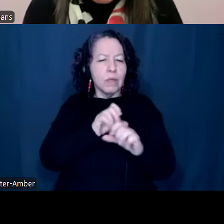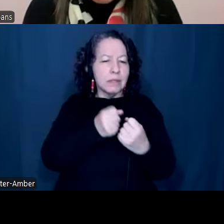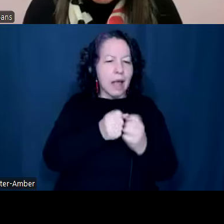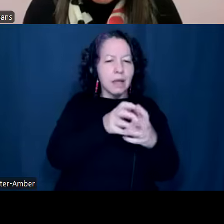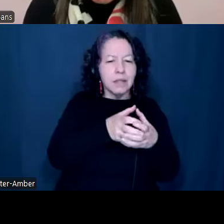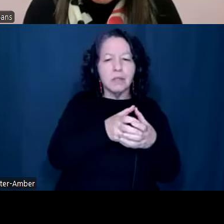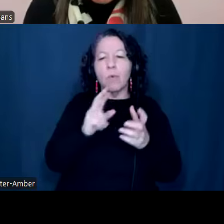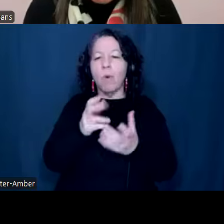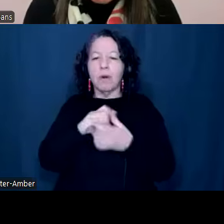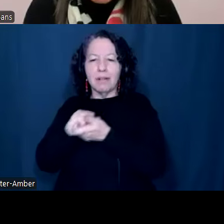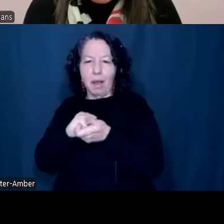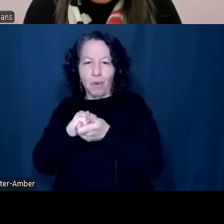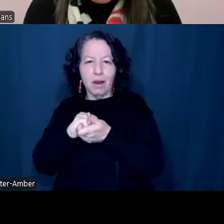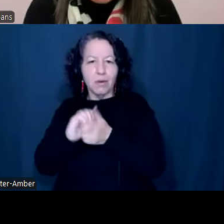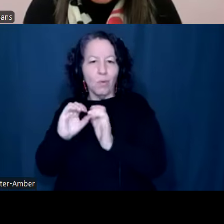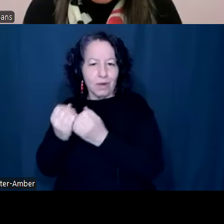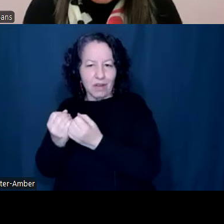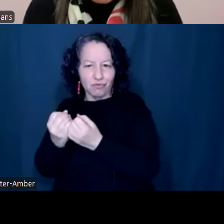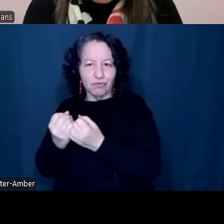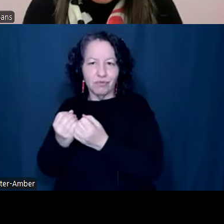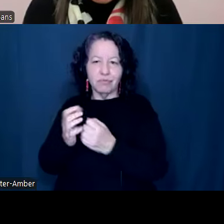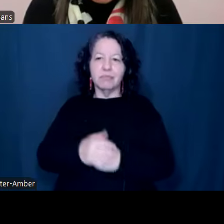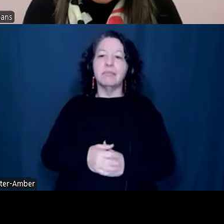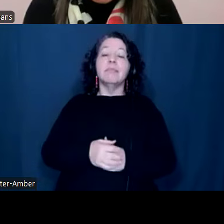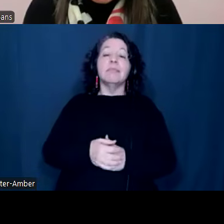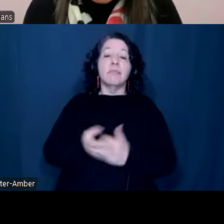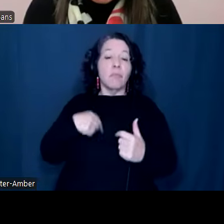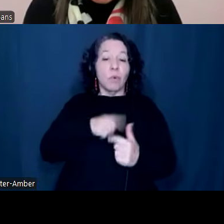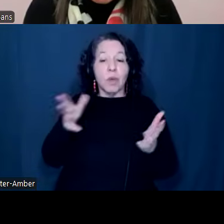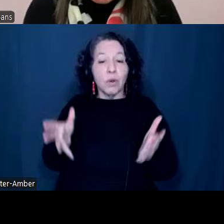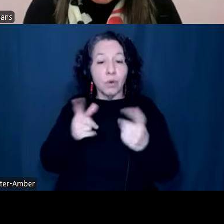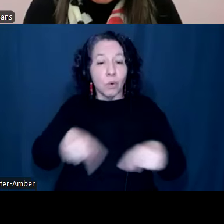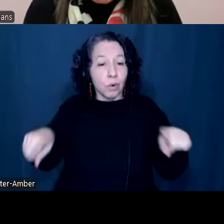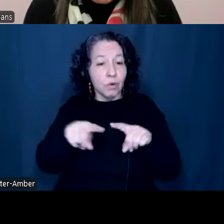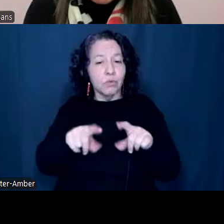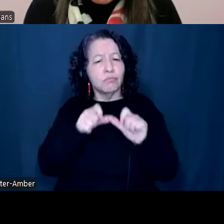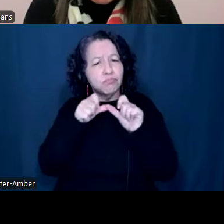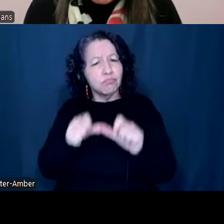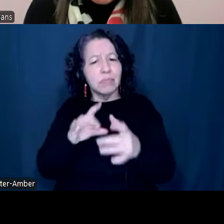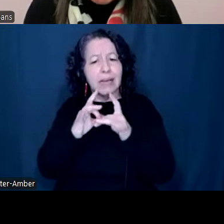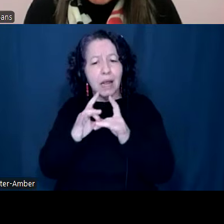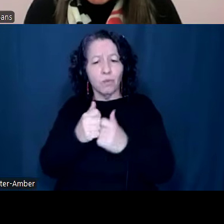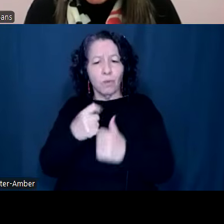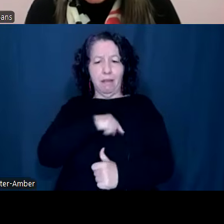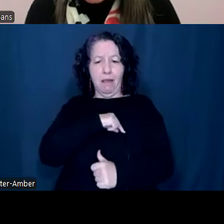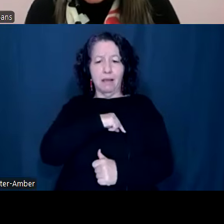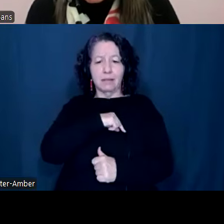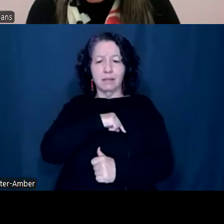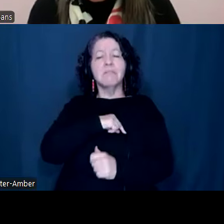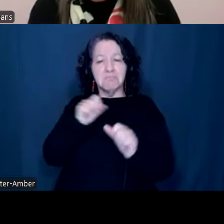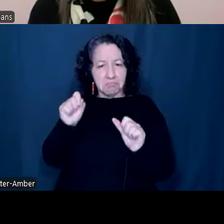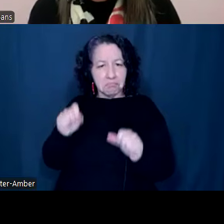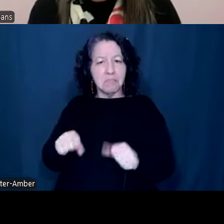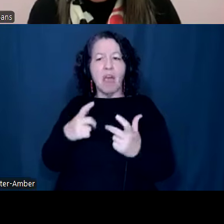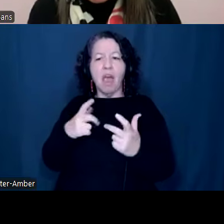collaborating organizations. We encourage you to stay connected with us, and you can scan